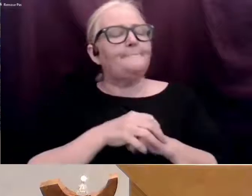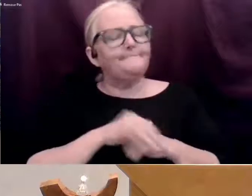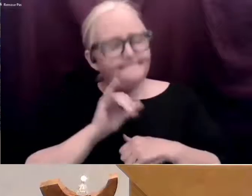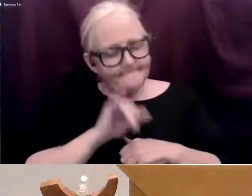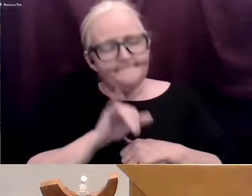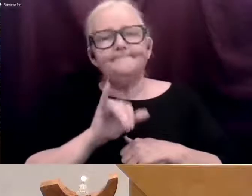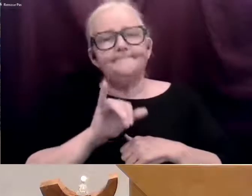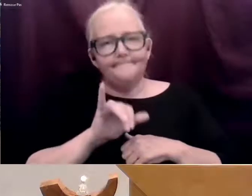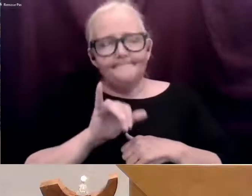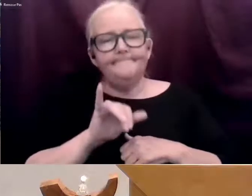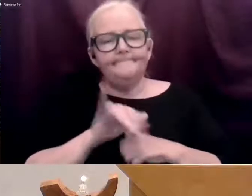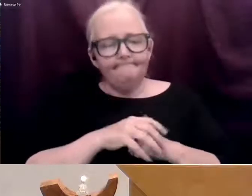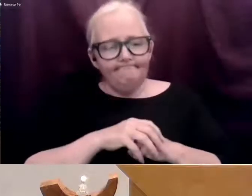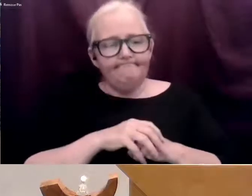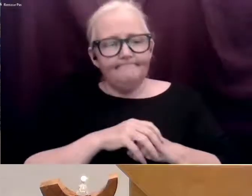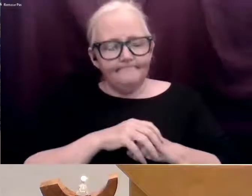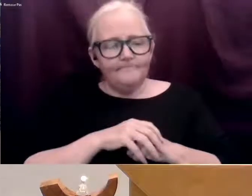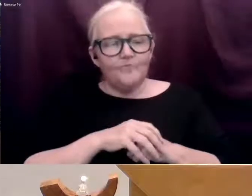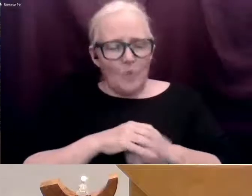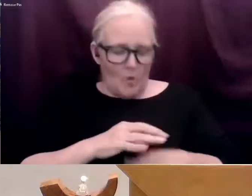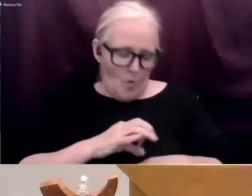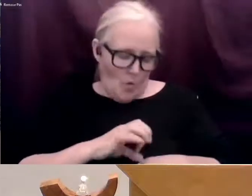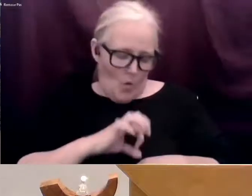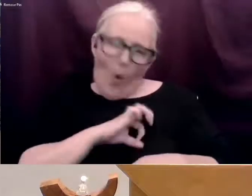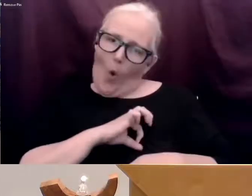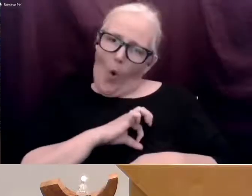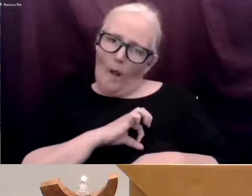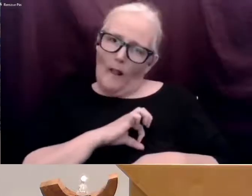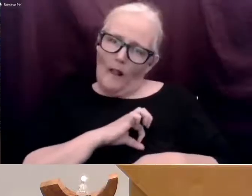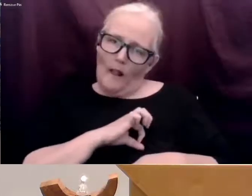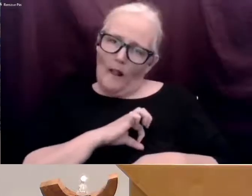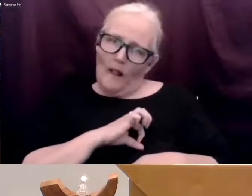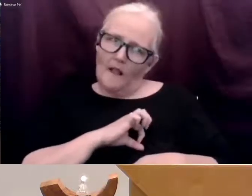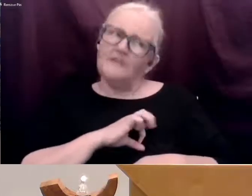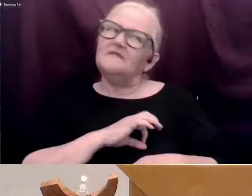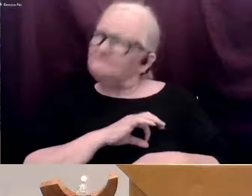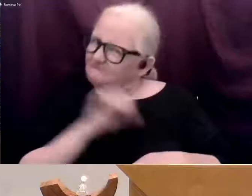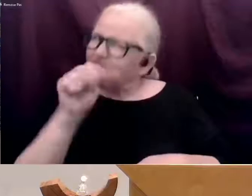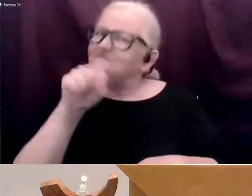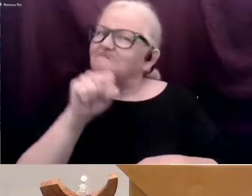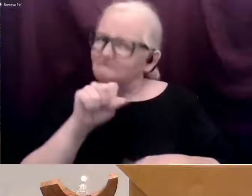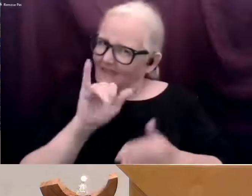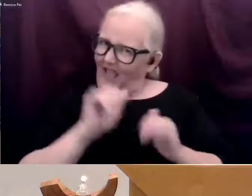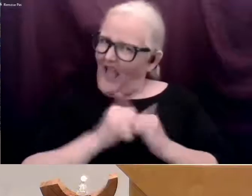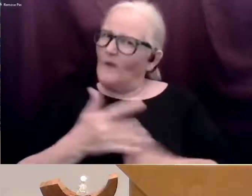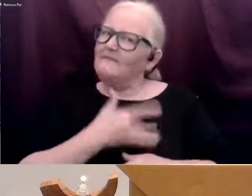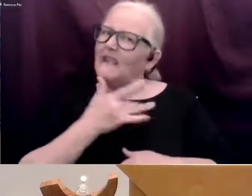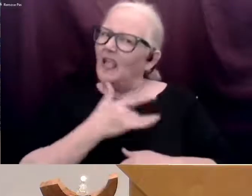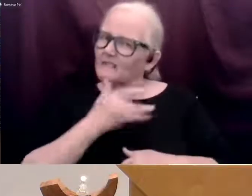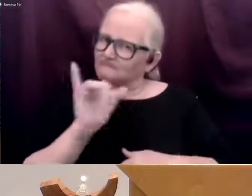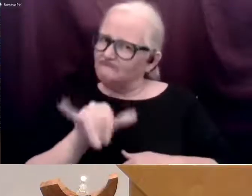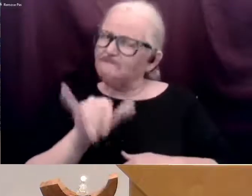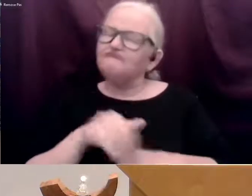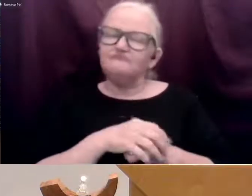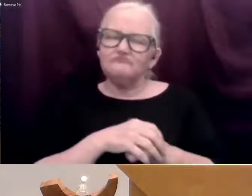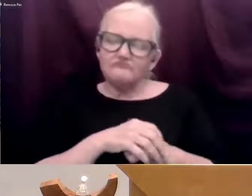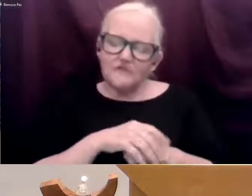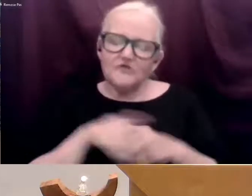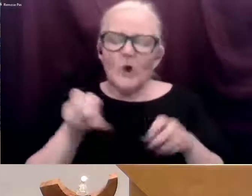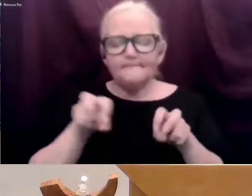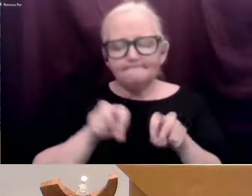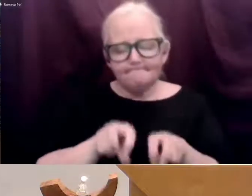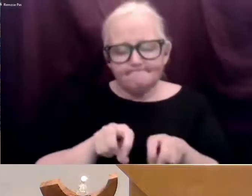in your heart, that feels about right. And then they just sat together for a minute looking at the